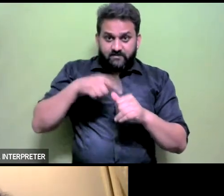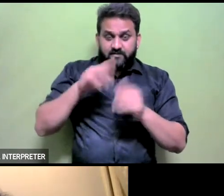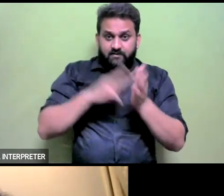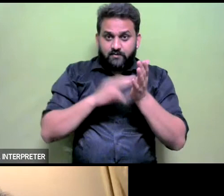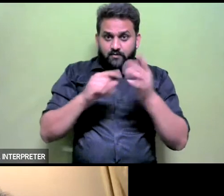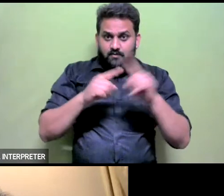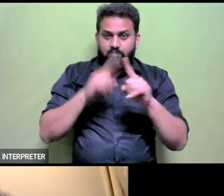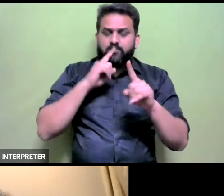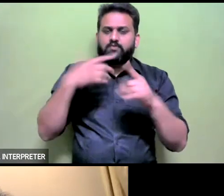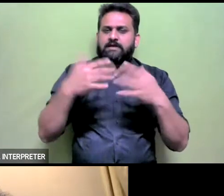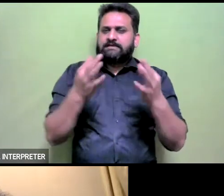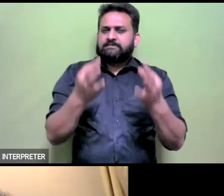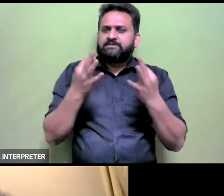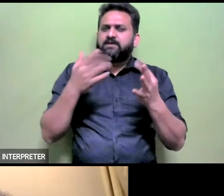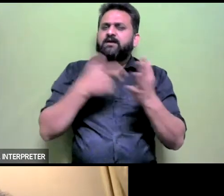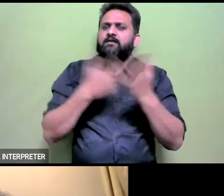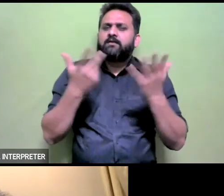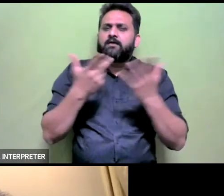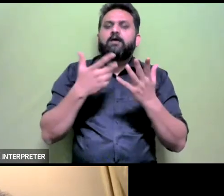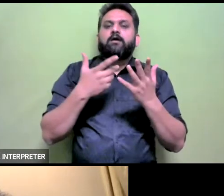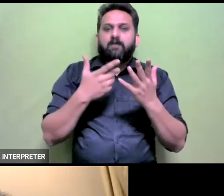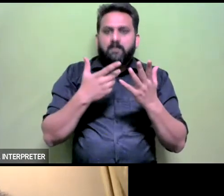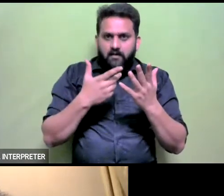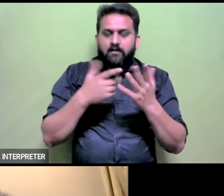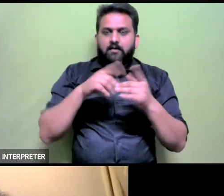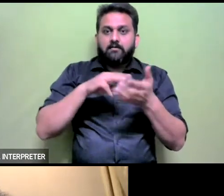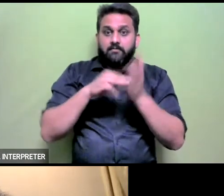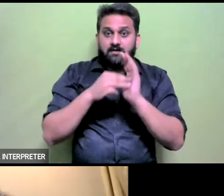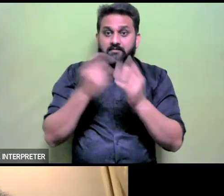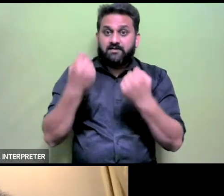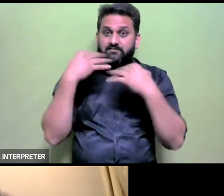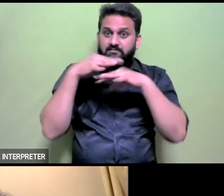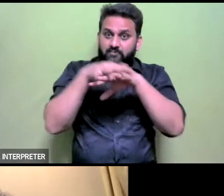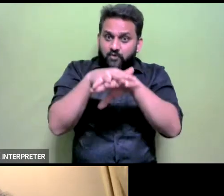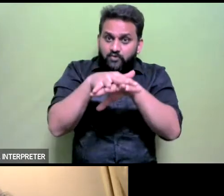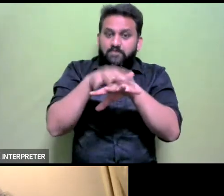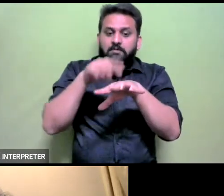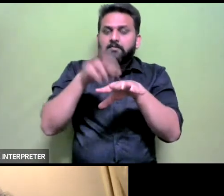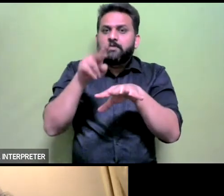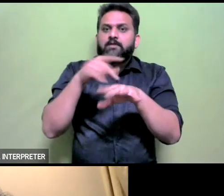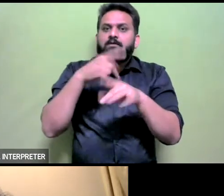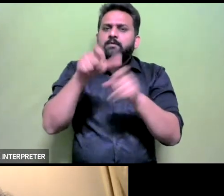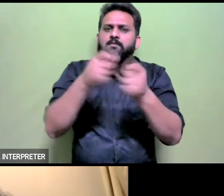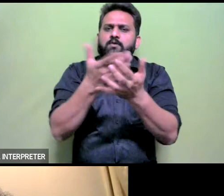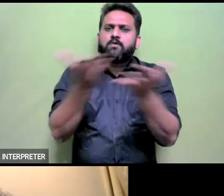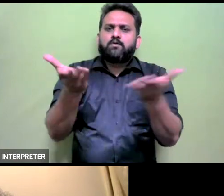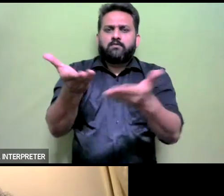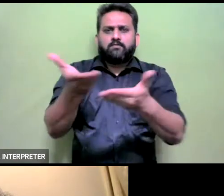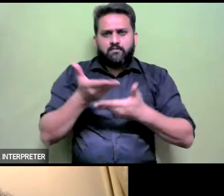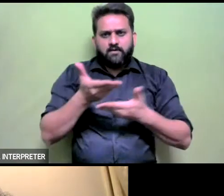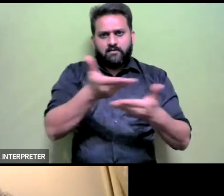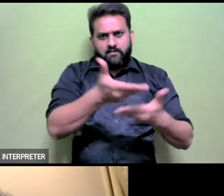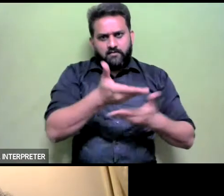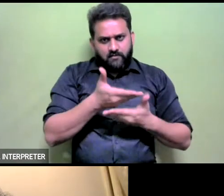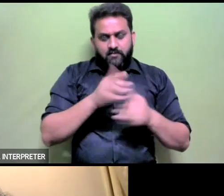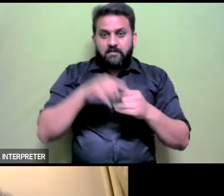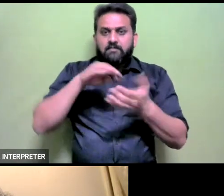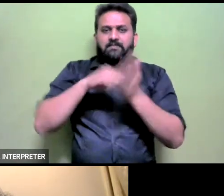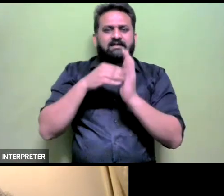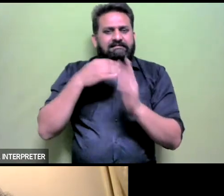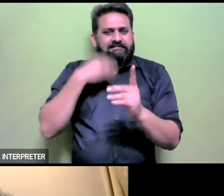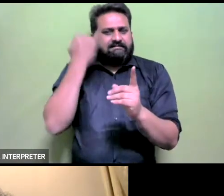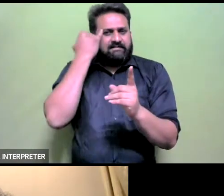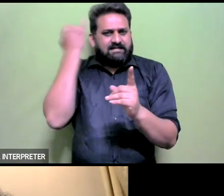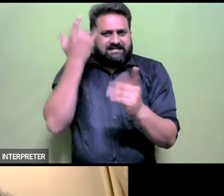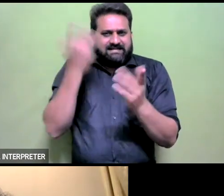truly unique is that it is one of a kind and inclusive of everyone's participation. The ideology behind this moot